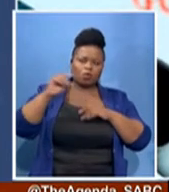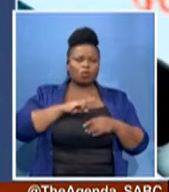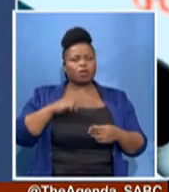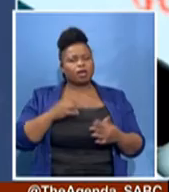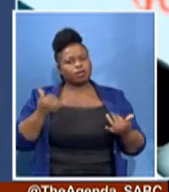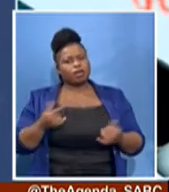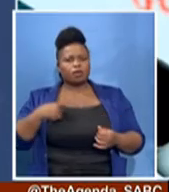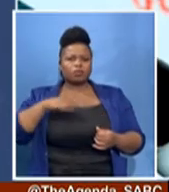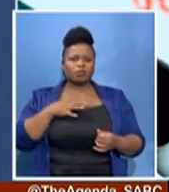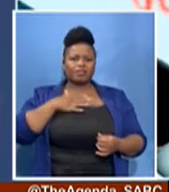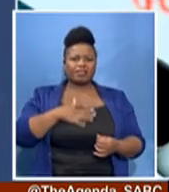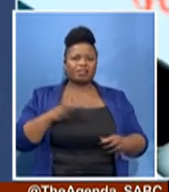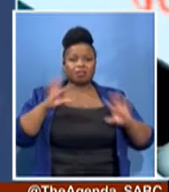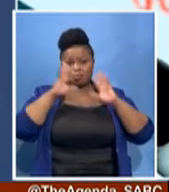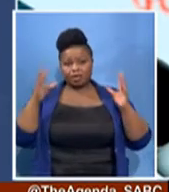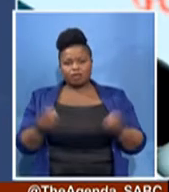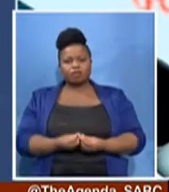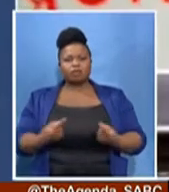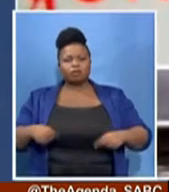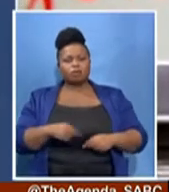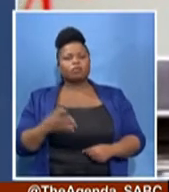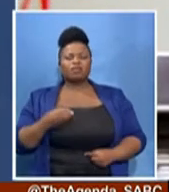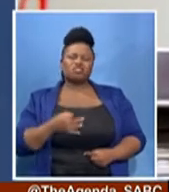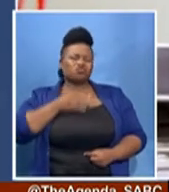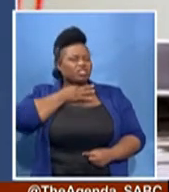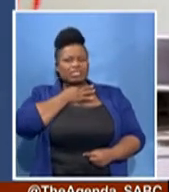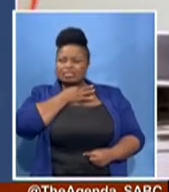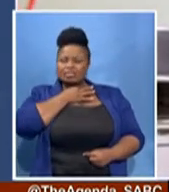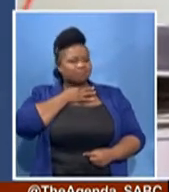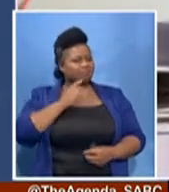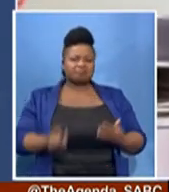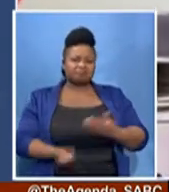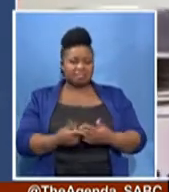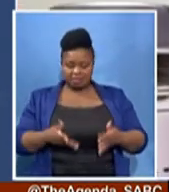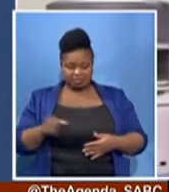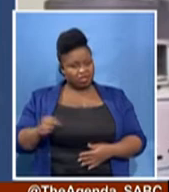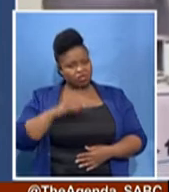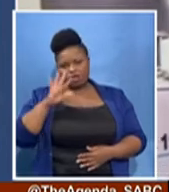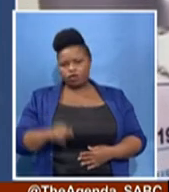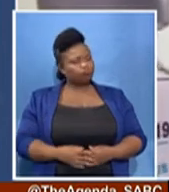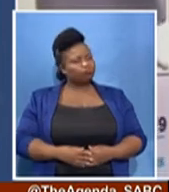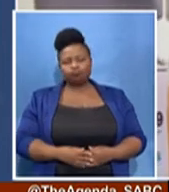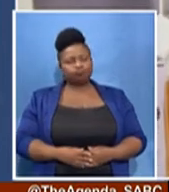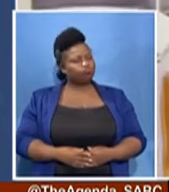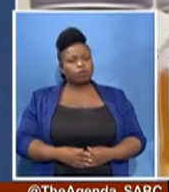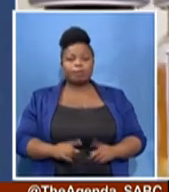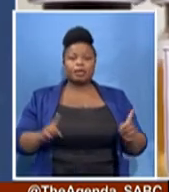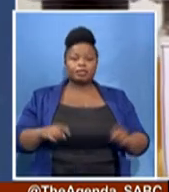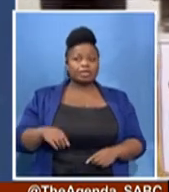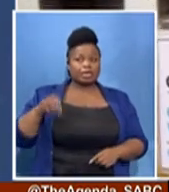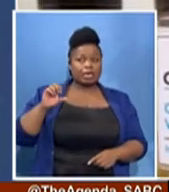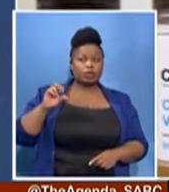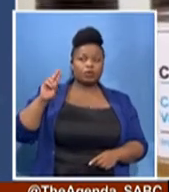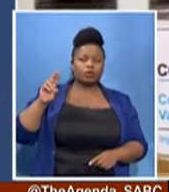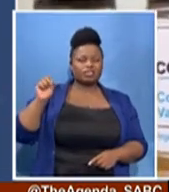risk, we haven't seen any cases in South Africa, but the risk in the United States is extremely small when you compare it to the risk